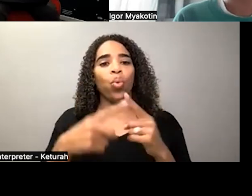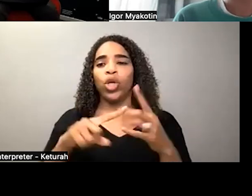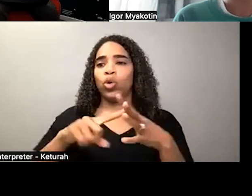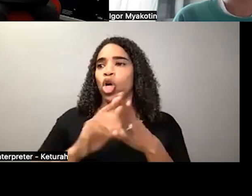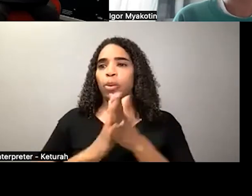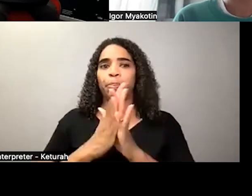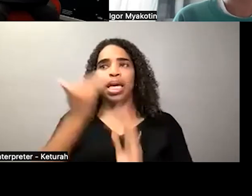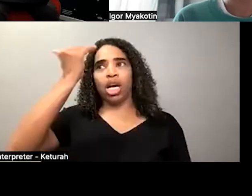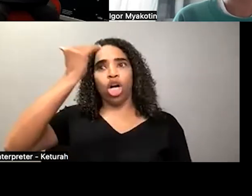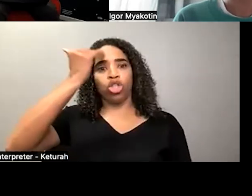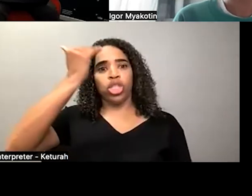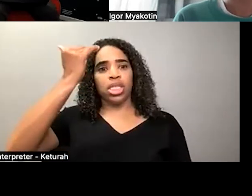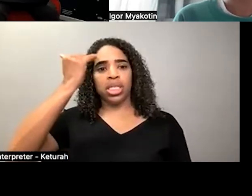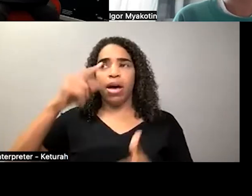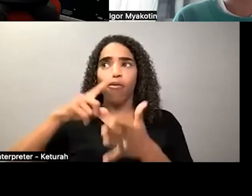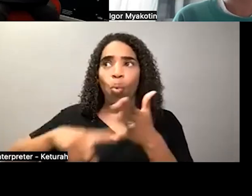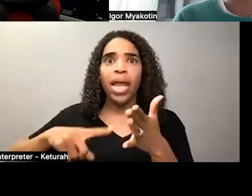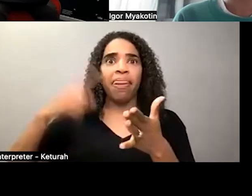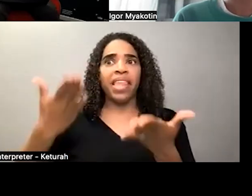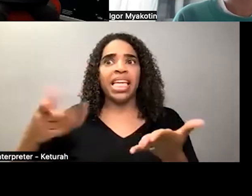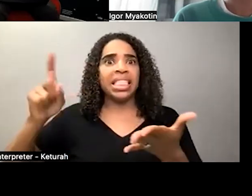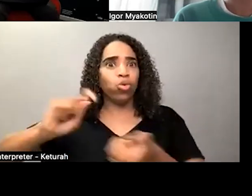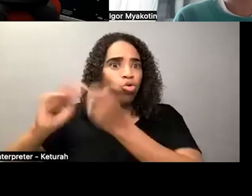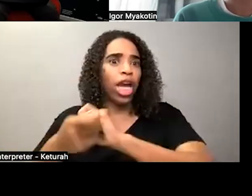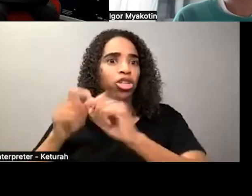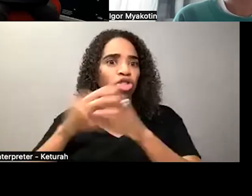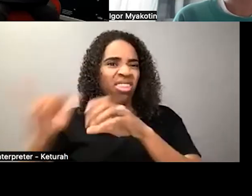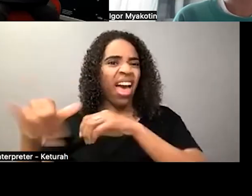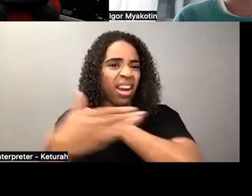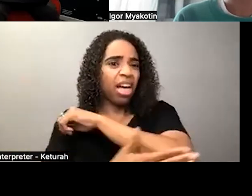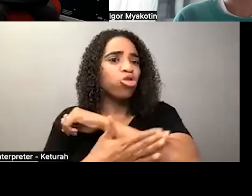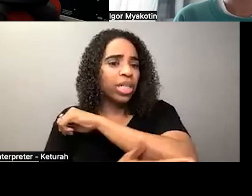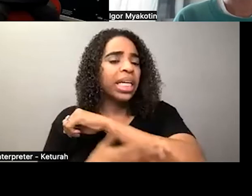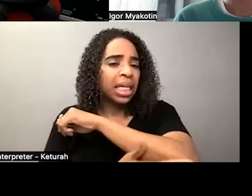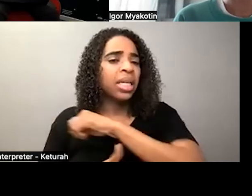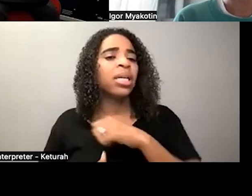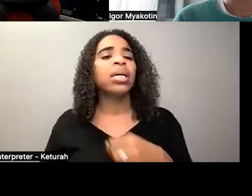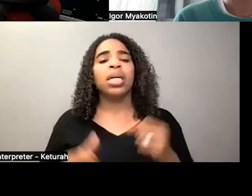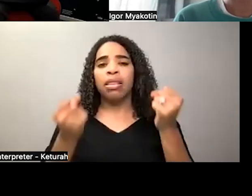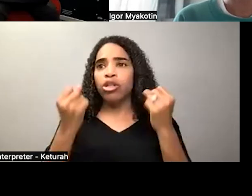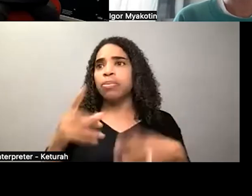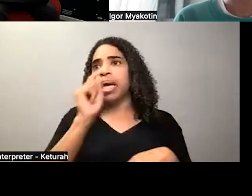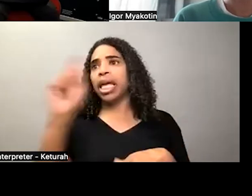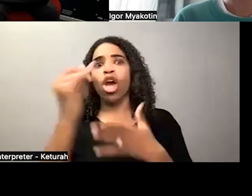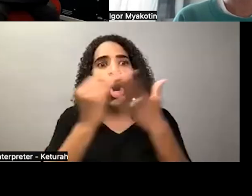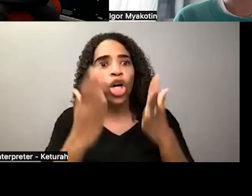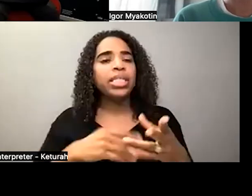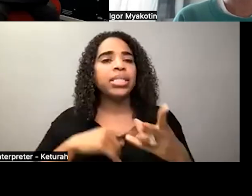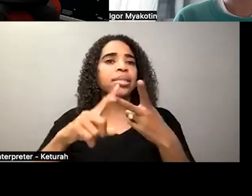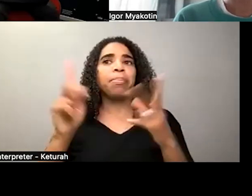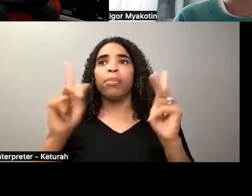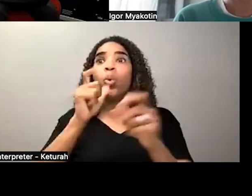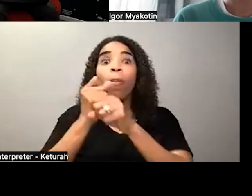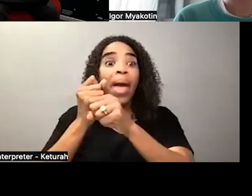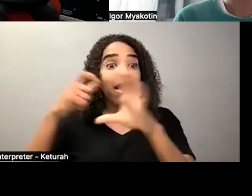they want to change in the country. Yes, a lot of artists and filmmakers especially were